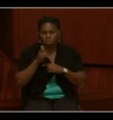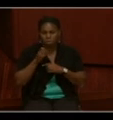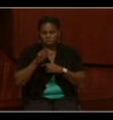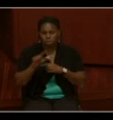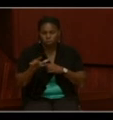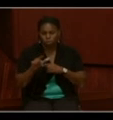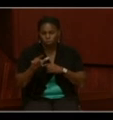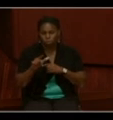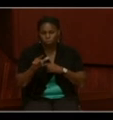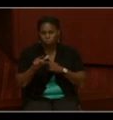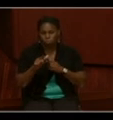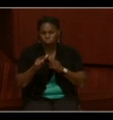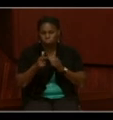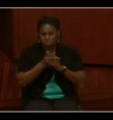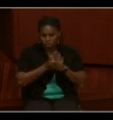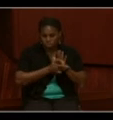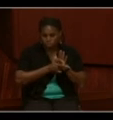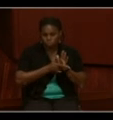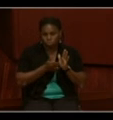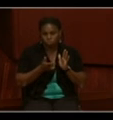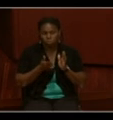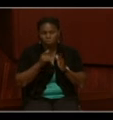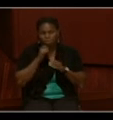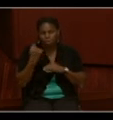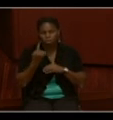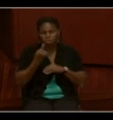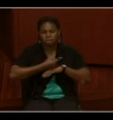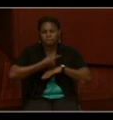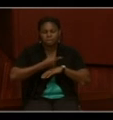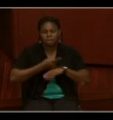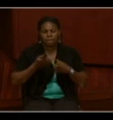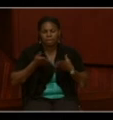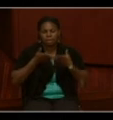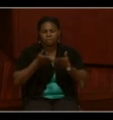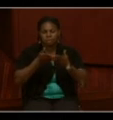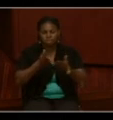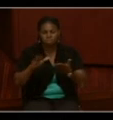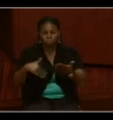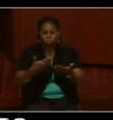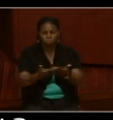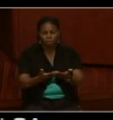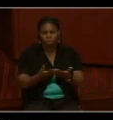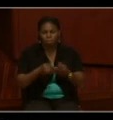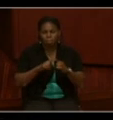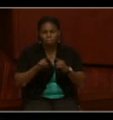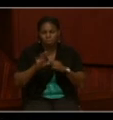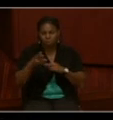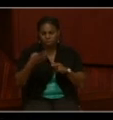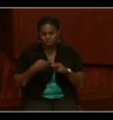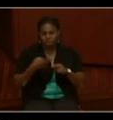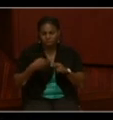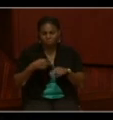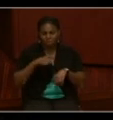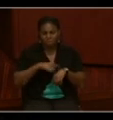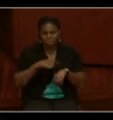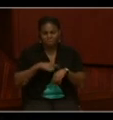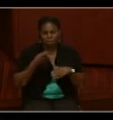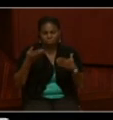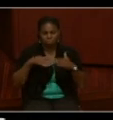would list not just the date and the ship that someone came in on, but also their name at the time of entry.